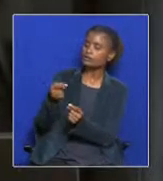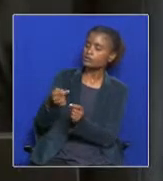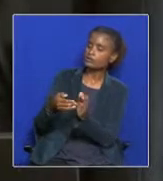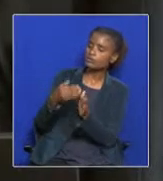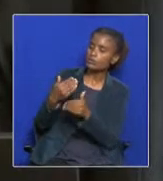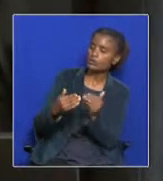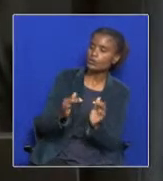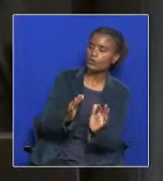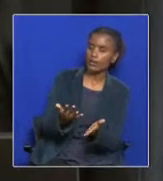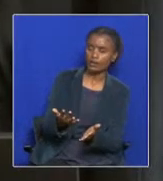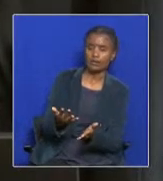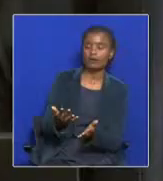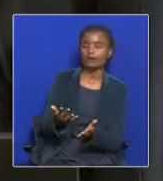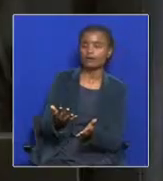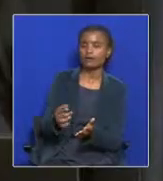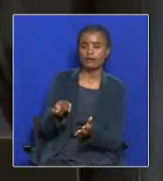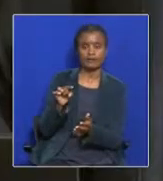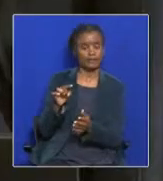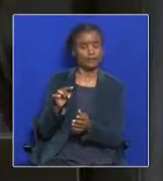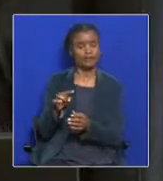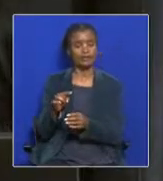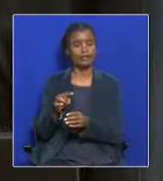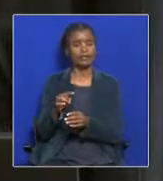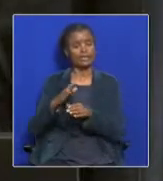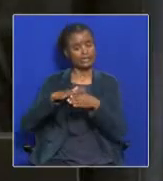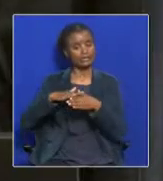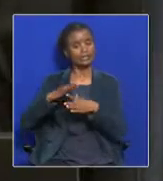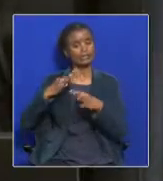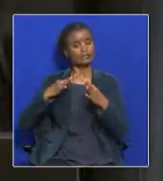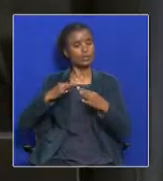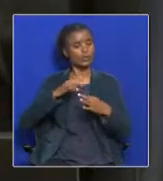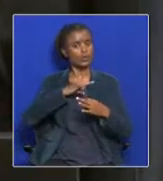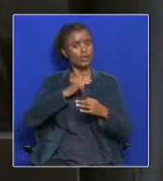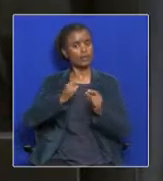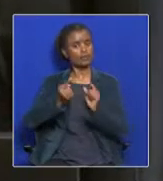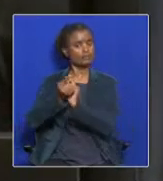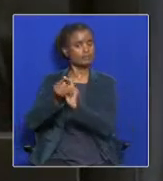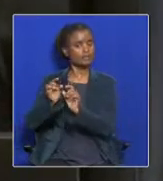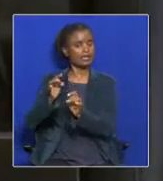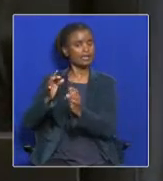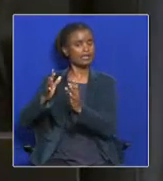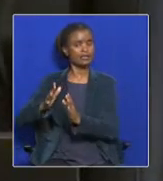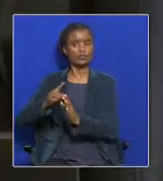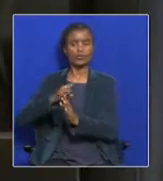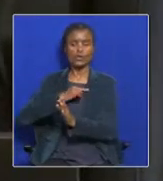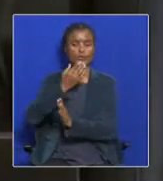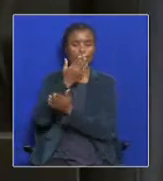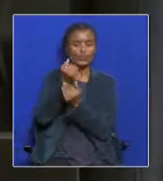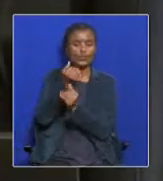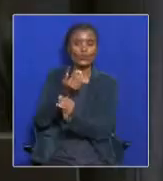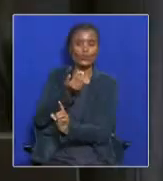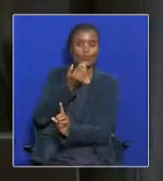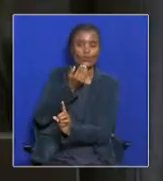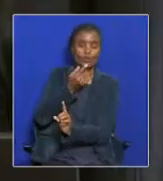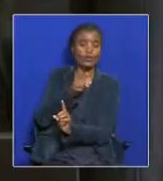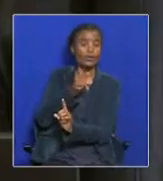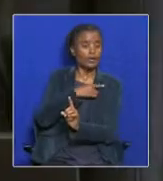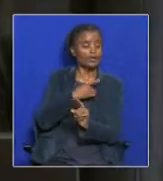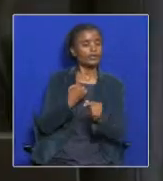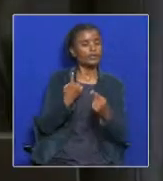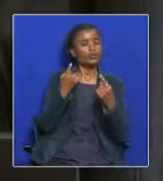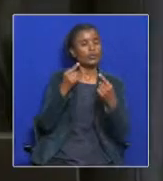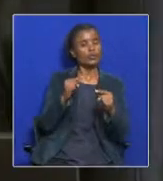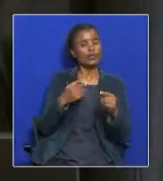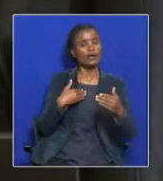you wouldn't go to an analyst, or you wouldn't even know. You go to admin, you are asked to produce, I think, a receipt which has a number,